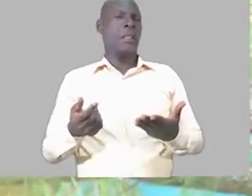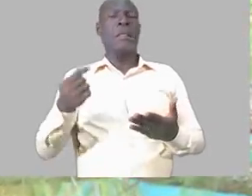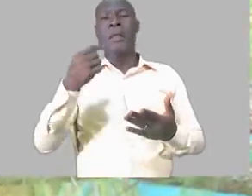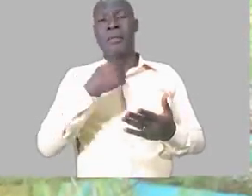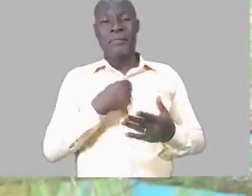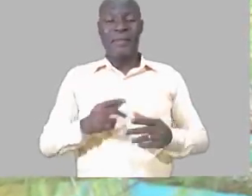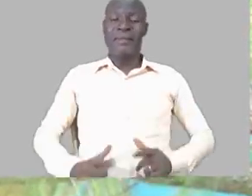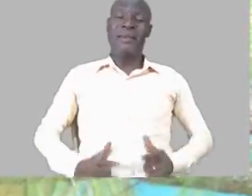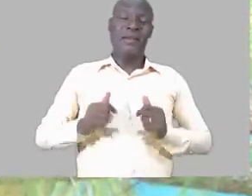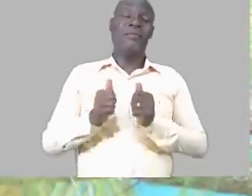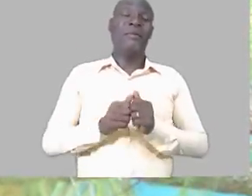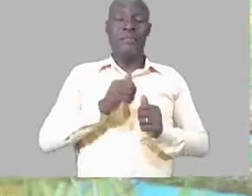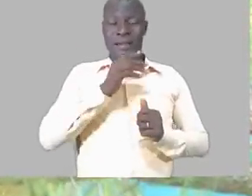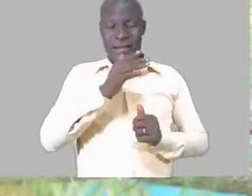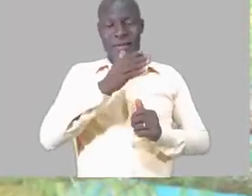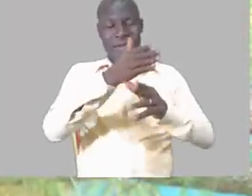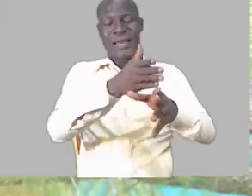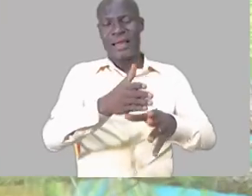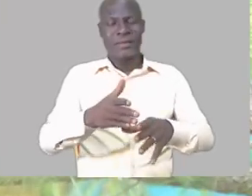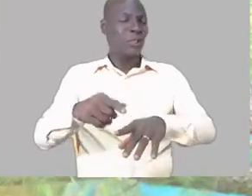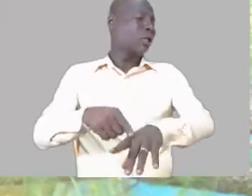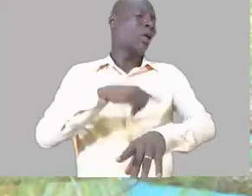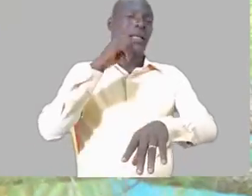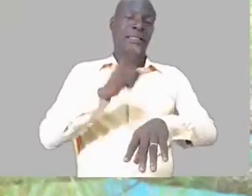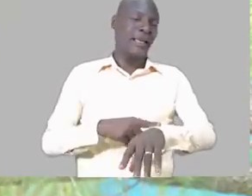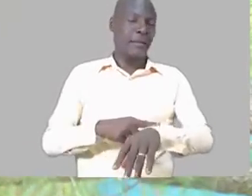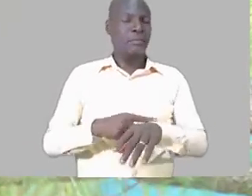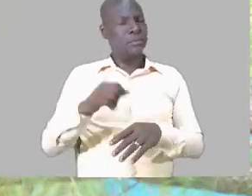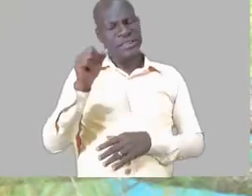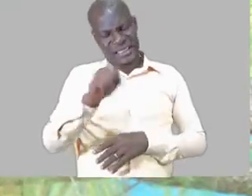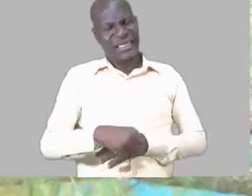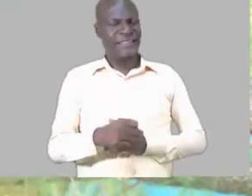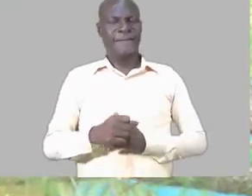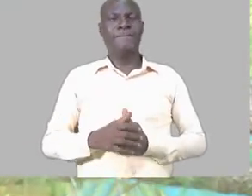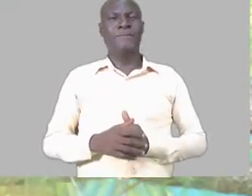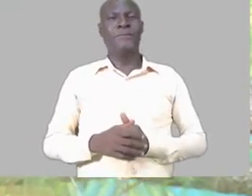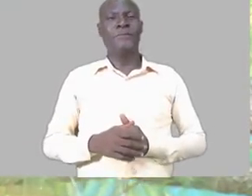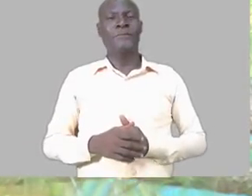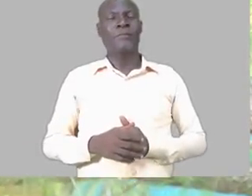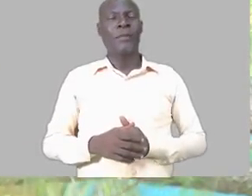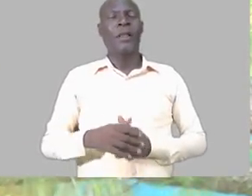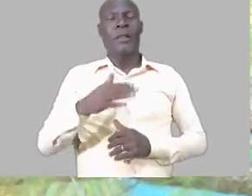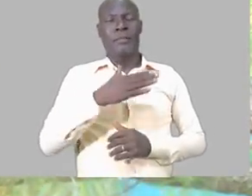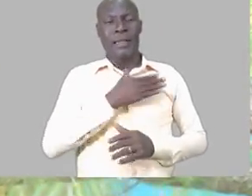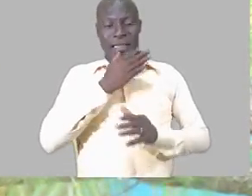my grandmother tena ya na binum kura su said my grandmother the last born me na so nte